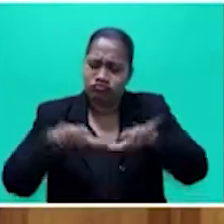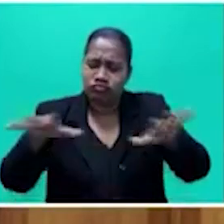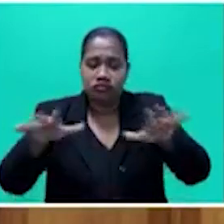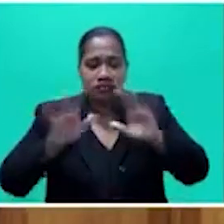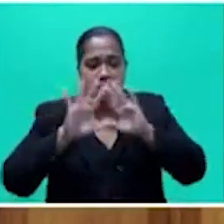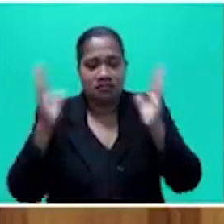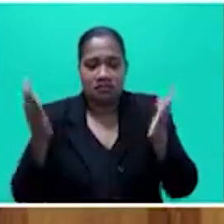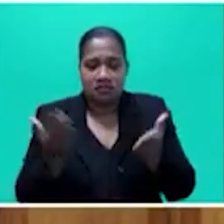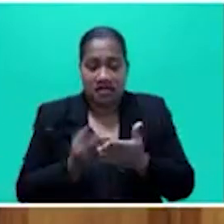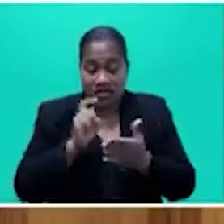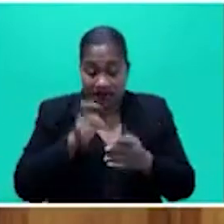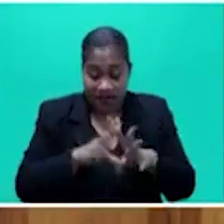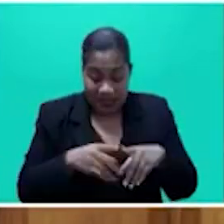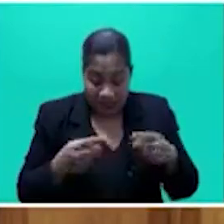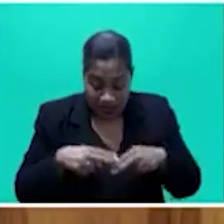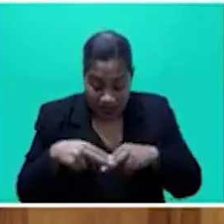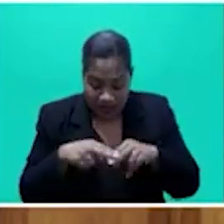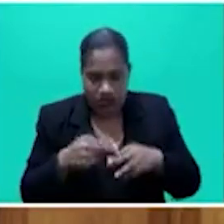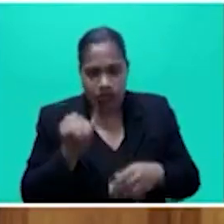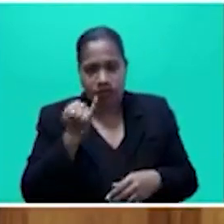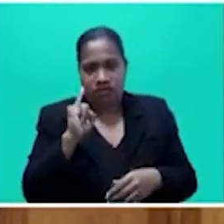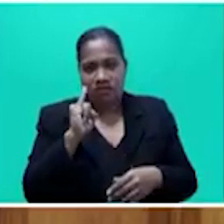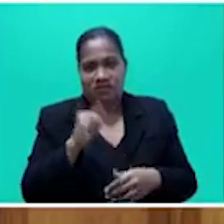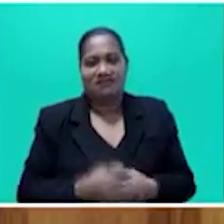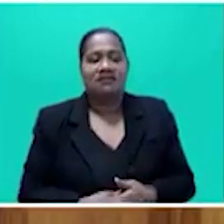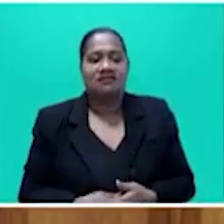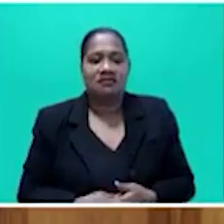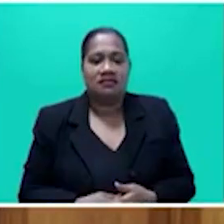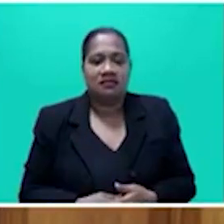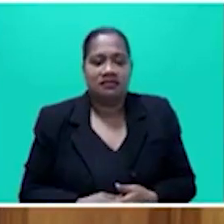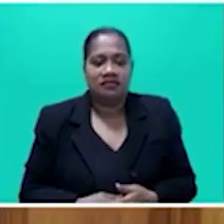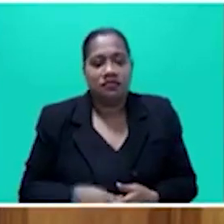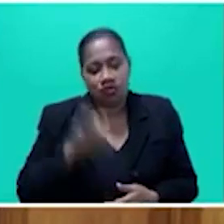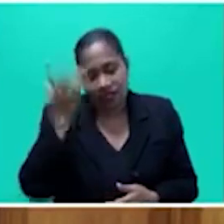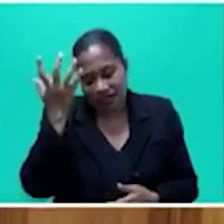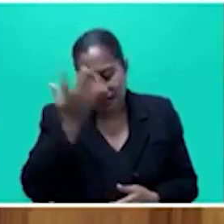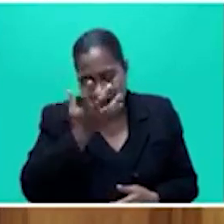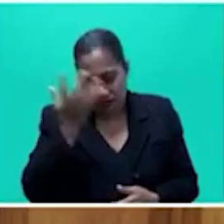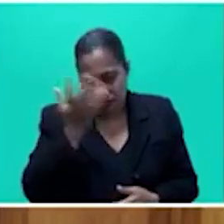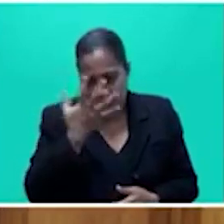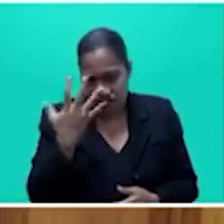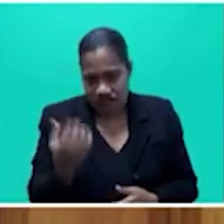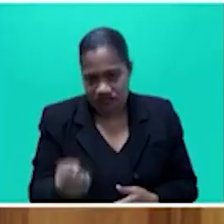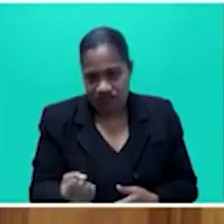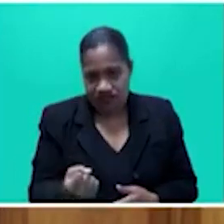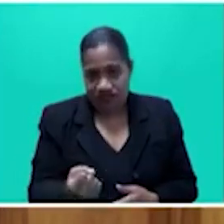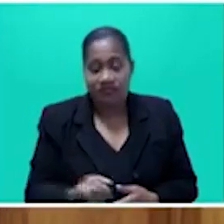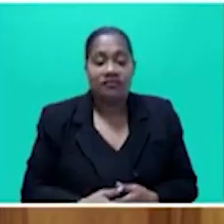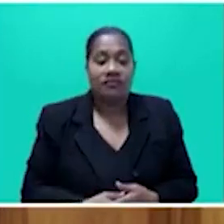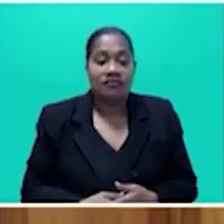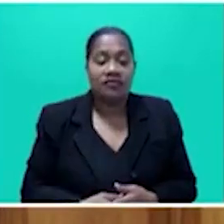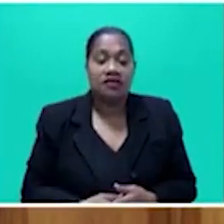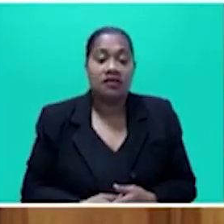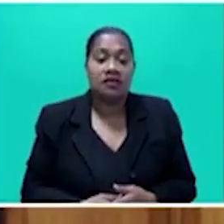if something in Fiji is wrong. There is a danger there. So